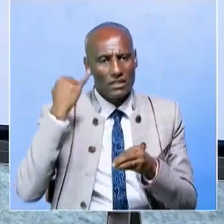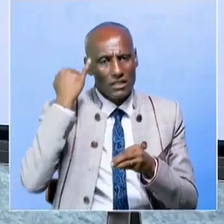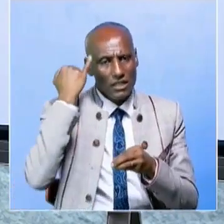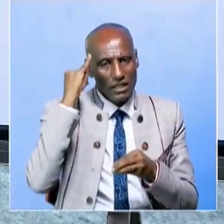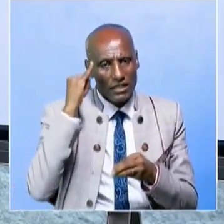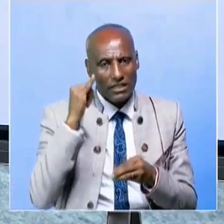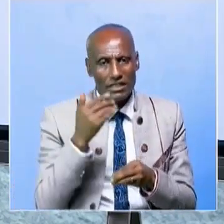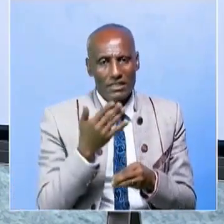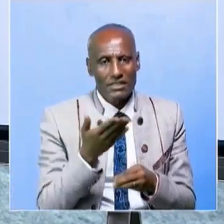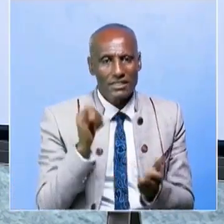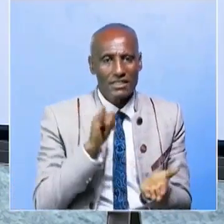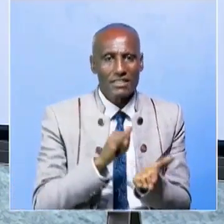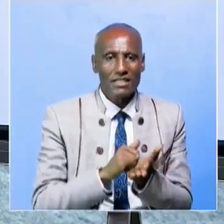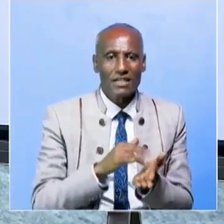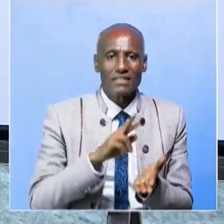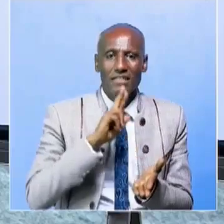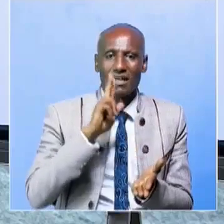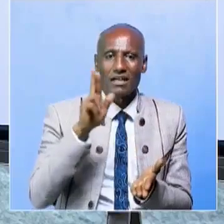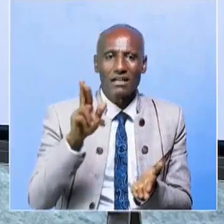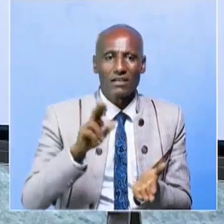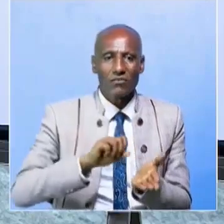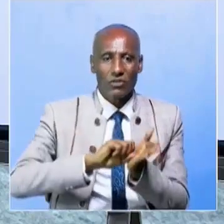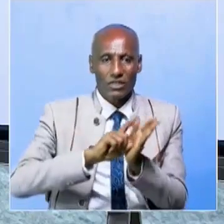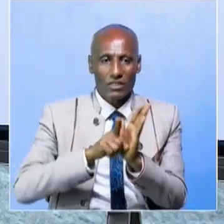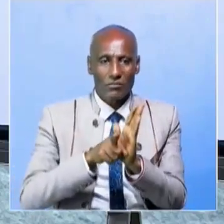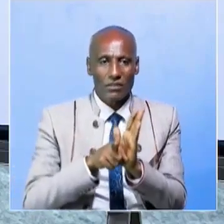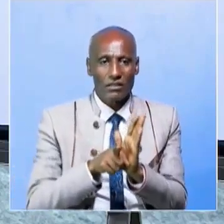ideas that are, for example,